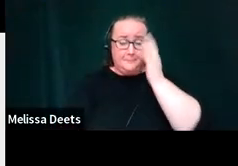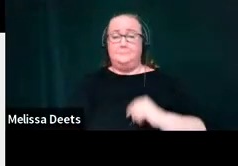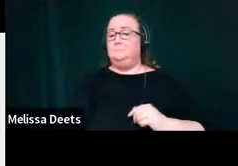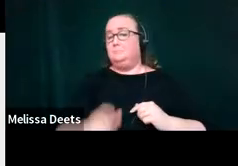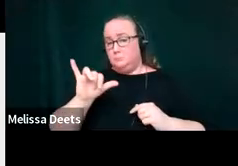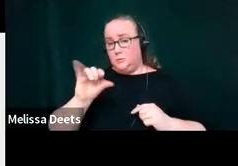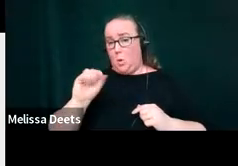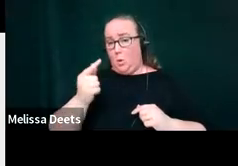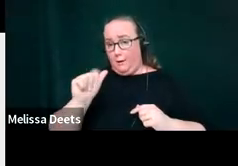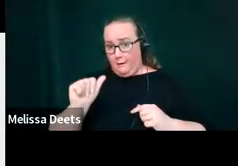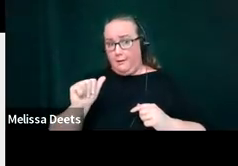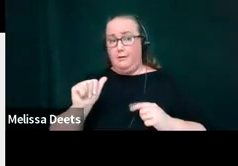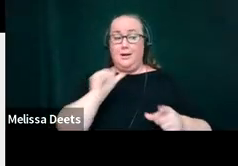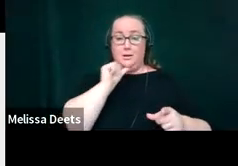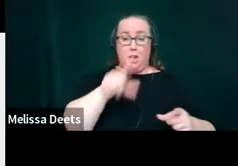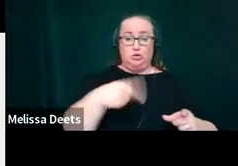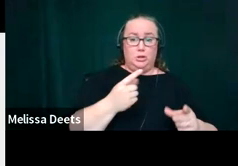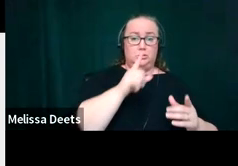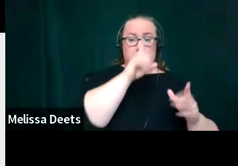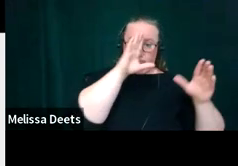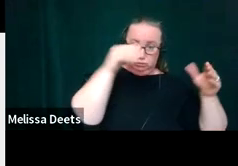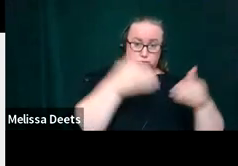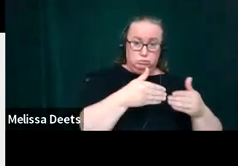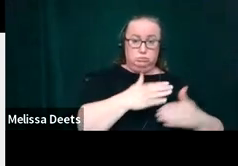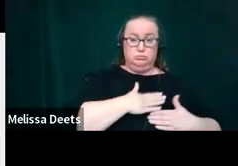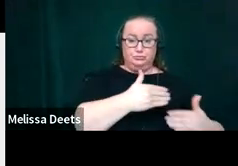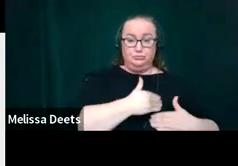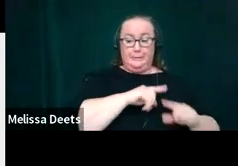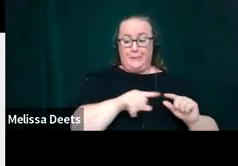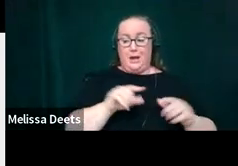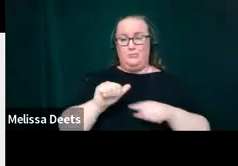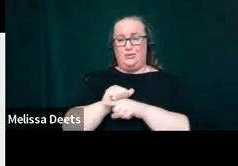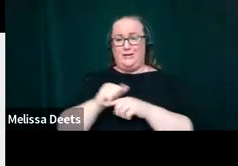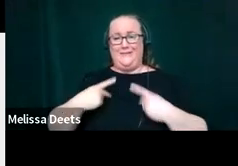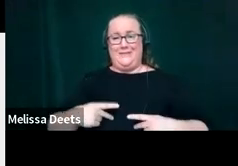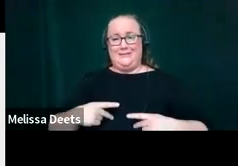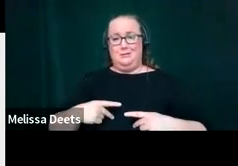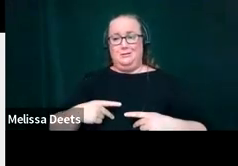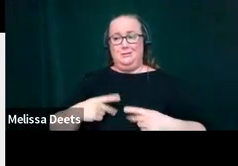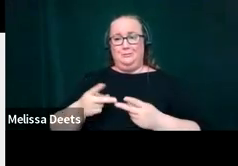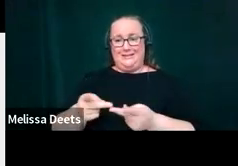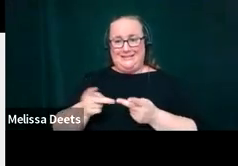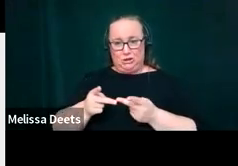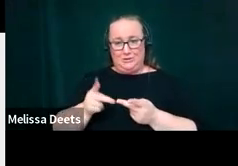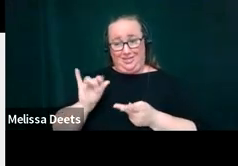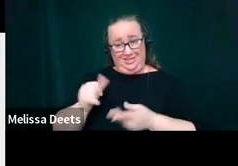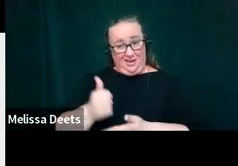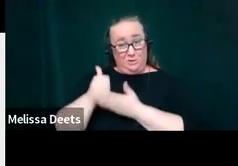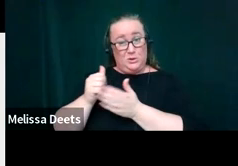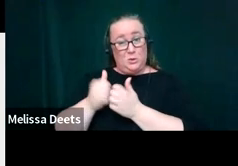step further, and in addition to the concentration and deep breathing, one practices physical poses. Are these beneficial in